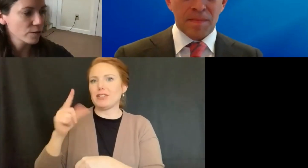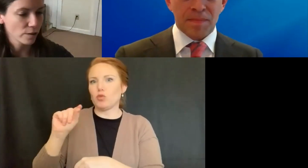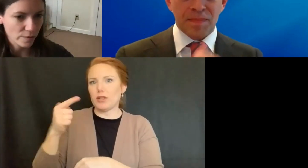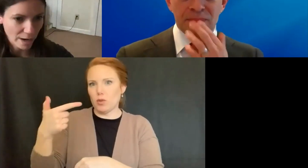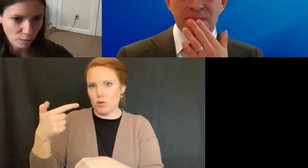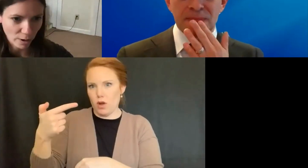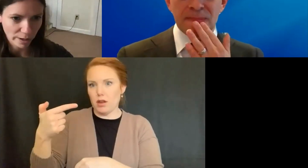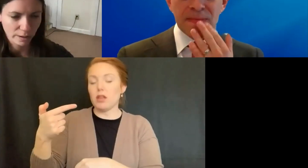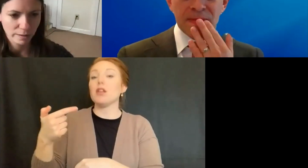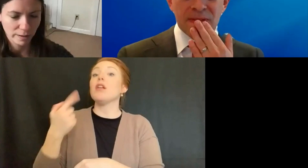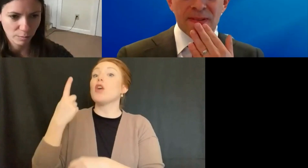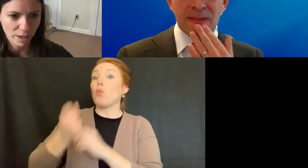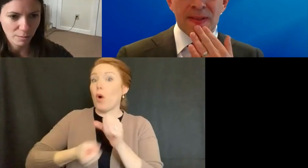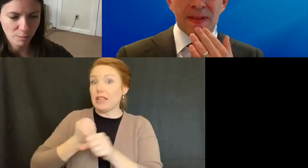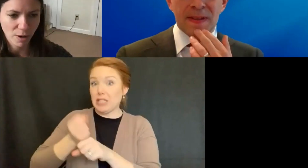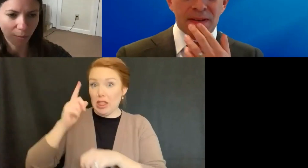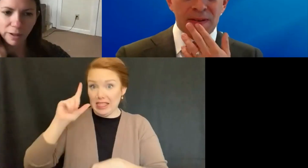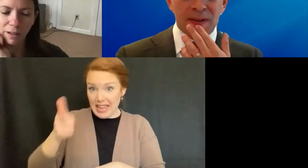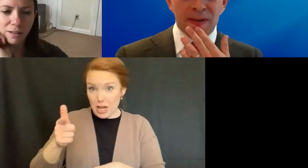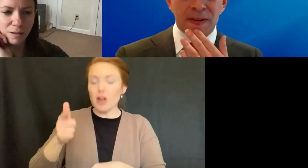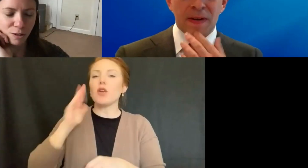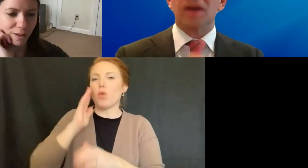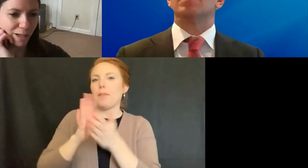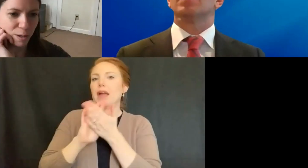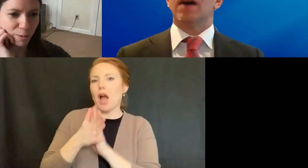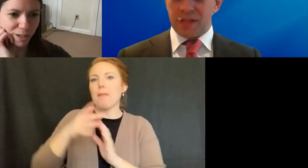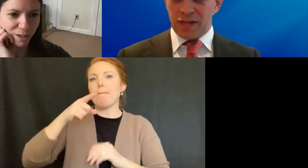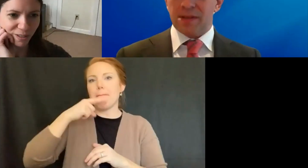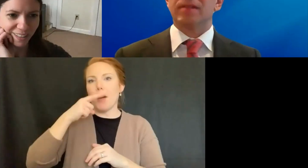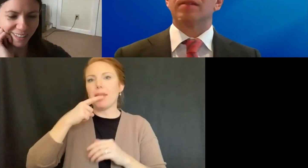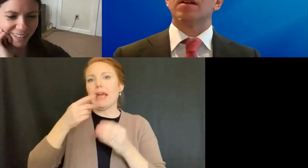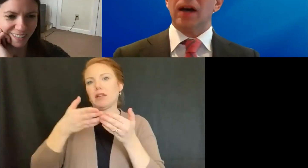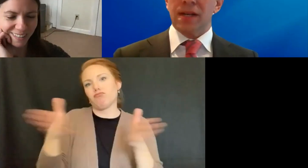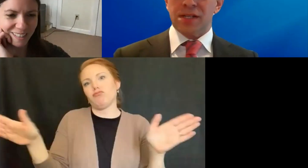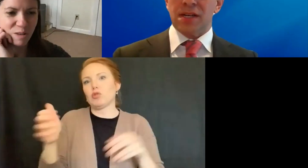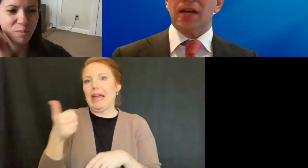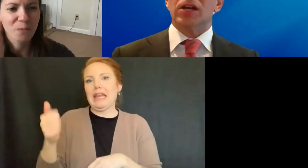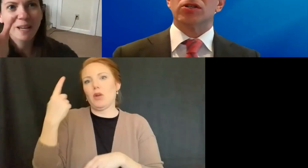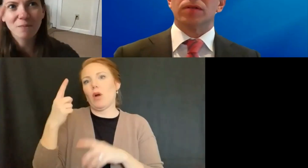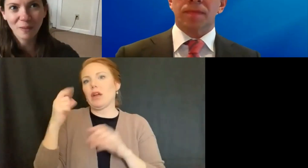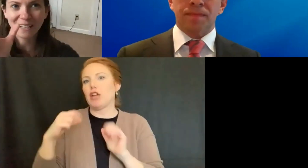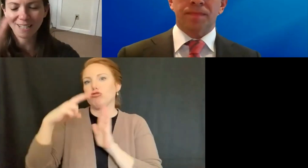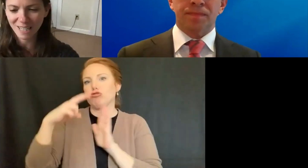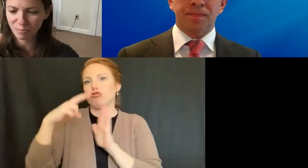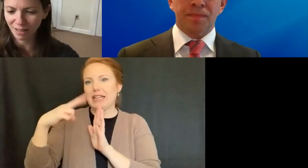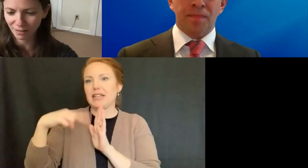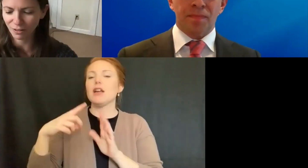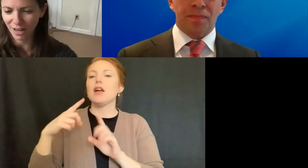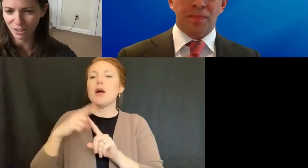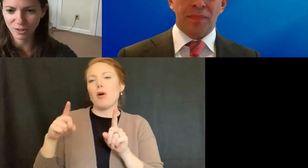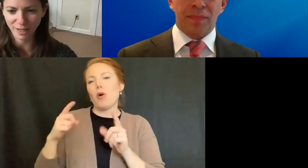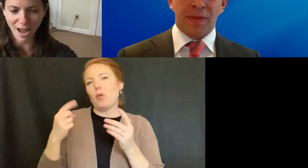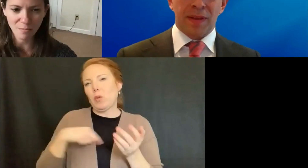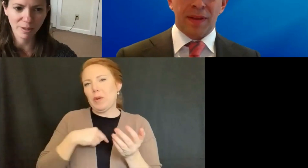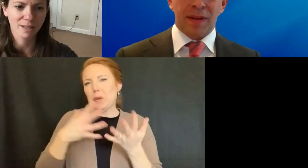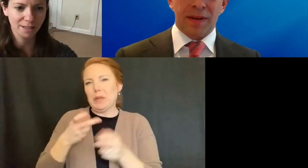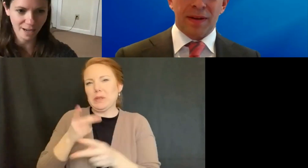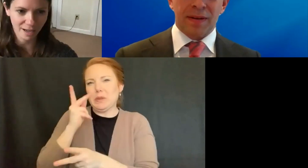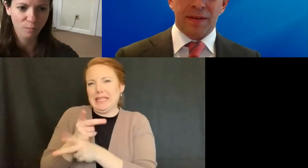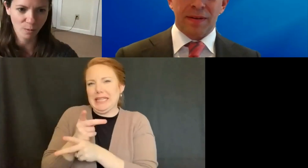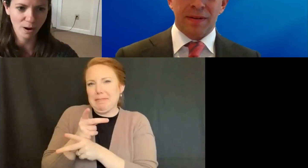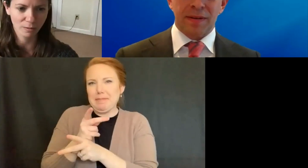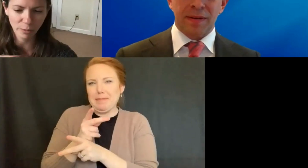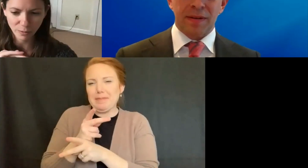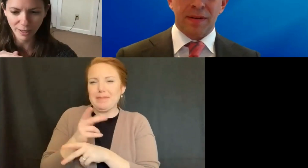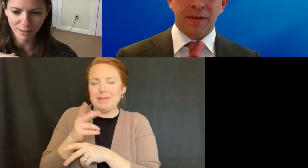year after the final one, it becomes public. So then anybody could read it. I see. But we would like to keep that little extra gap because